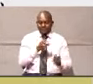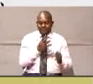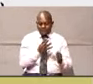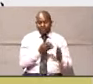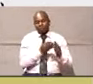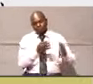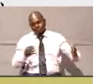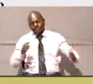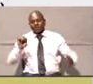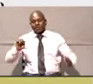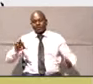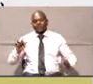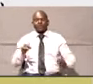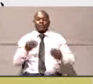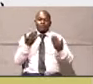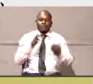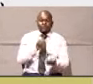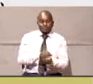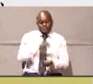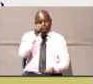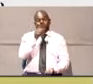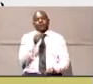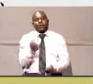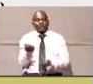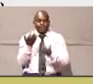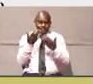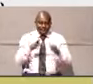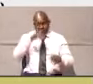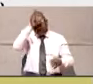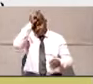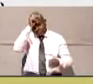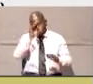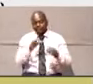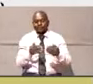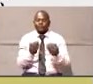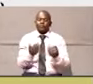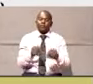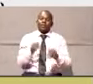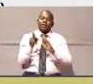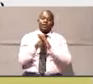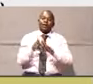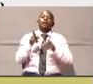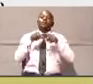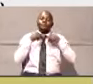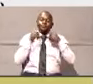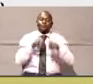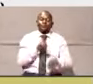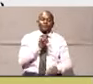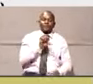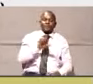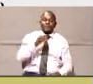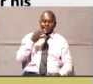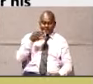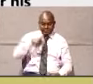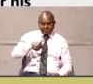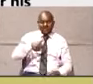he completed his diploma in theology at Bishop Tucker College and posted to Katente Parish as parish priest from 1997 to